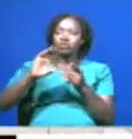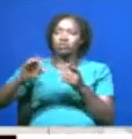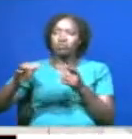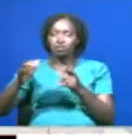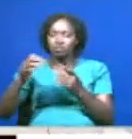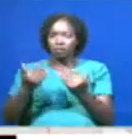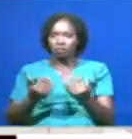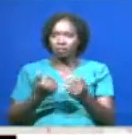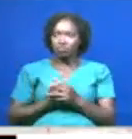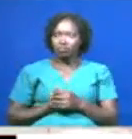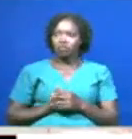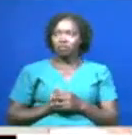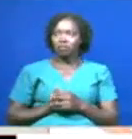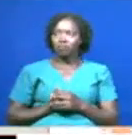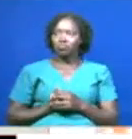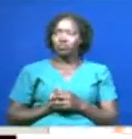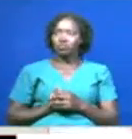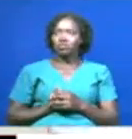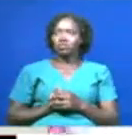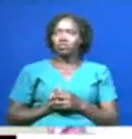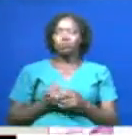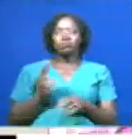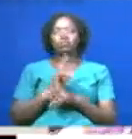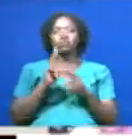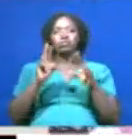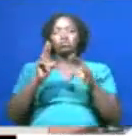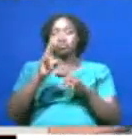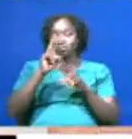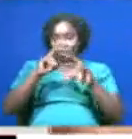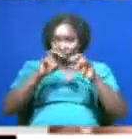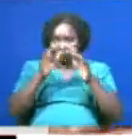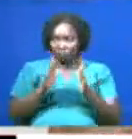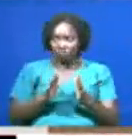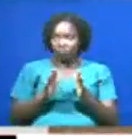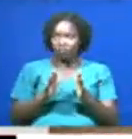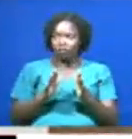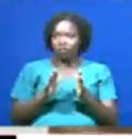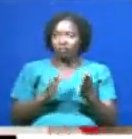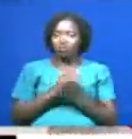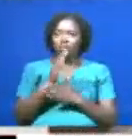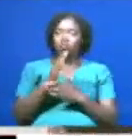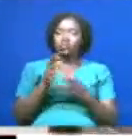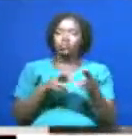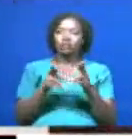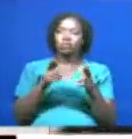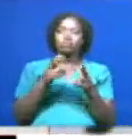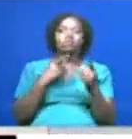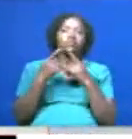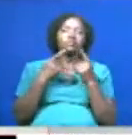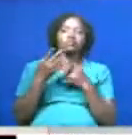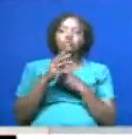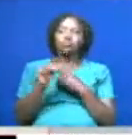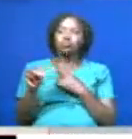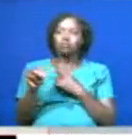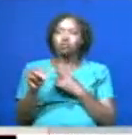moment? Well, we are using our inspectors. We have just posted them through our routes. They are the one we are talking with them